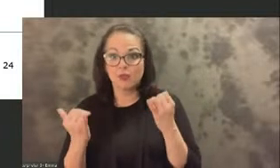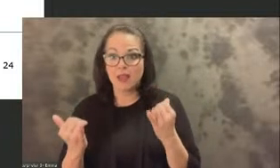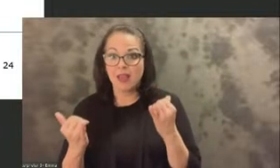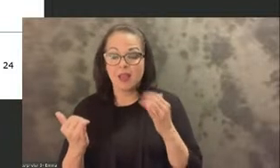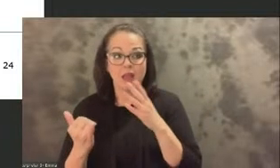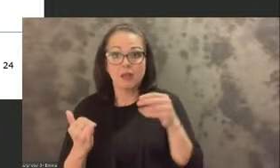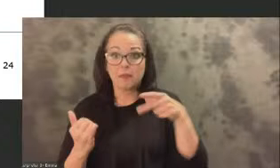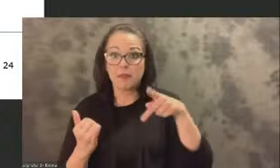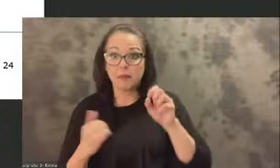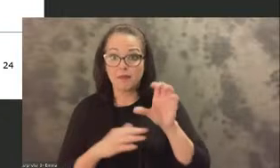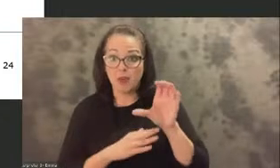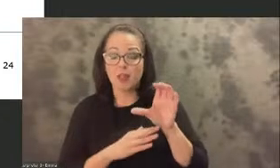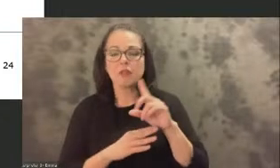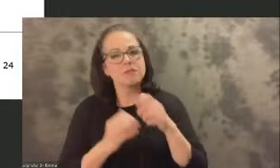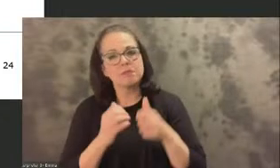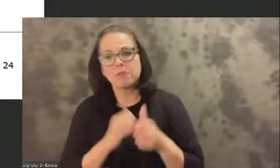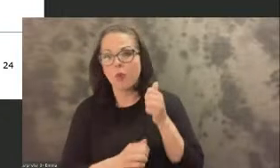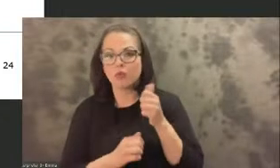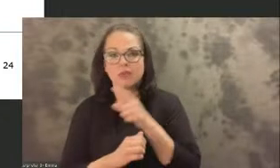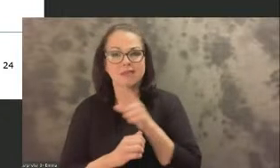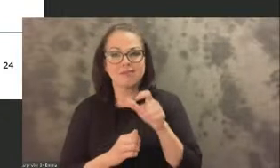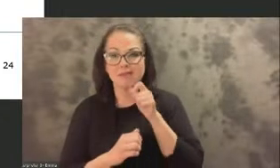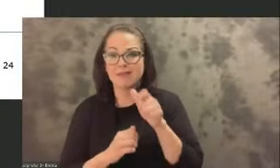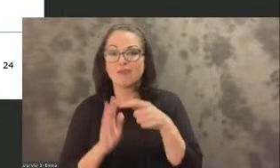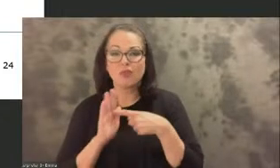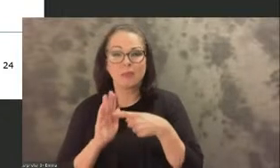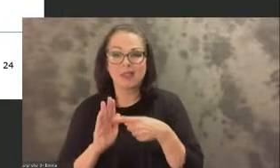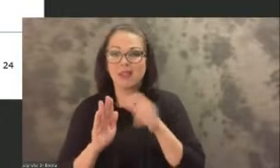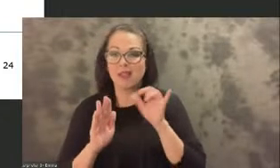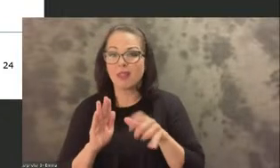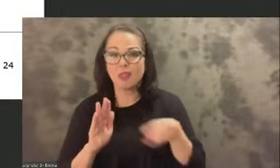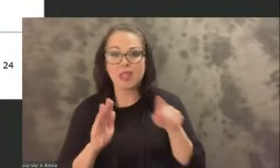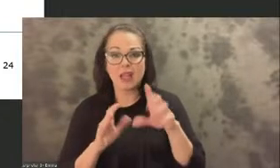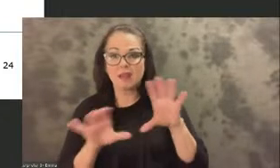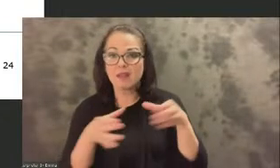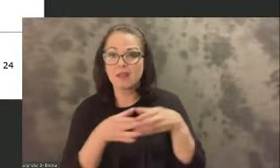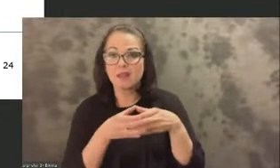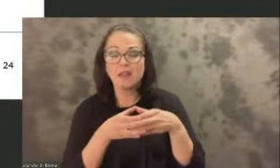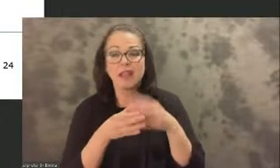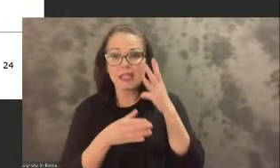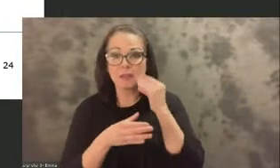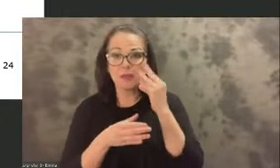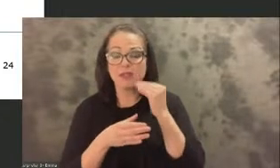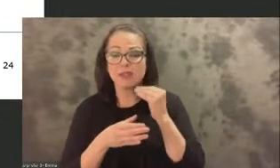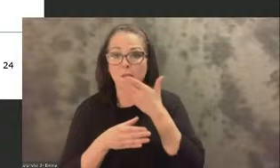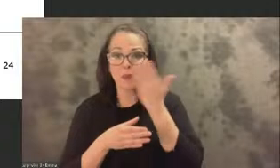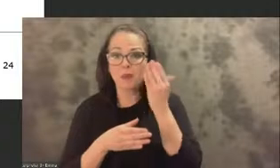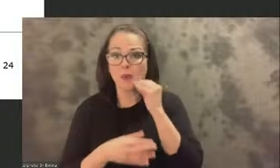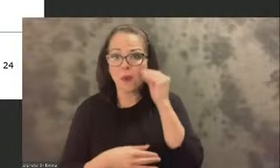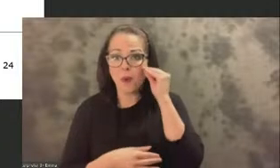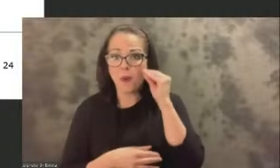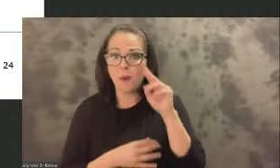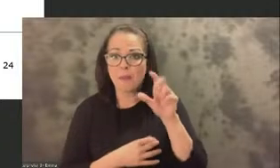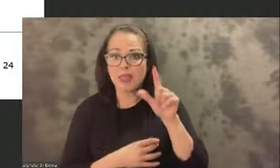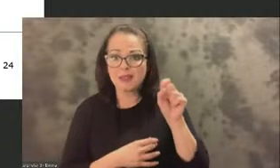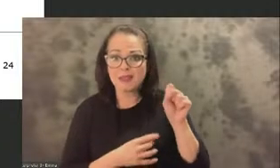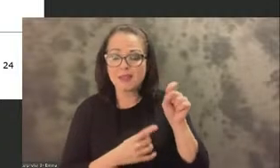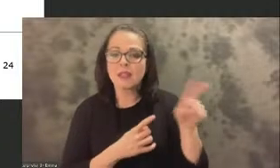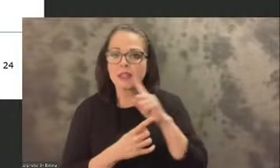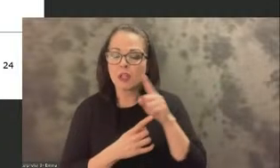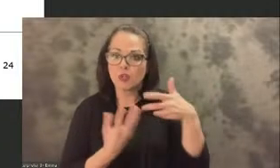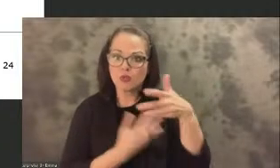color are greatly overrepresented among those who are experiencing homelessness. So this is a matter of health equity, social